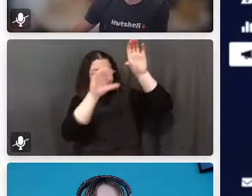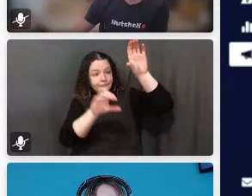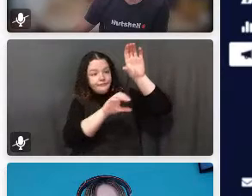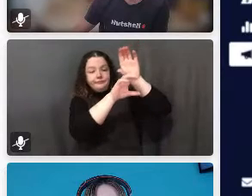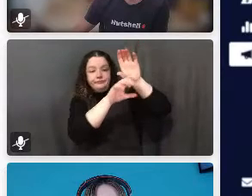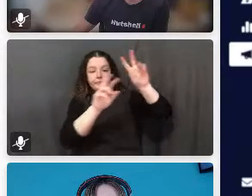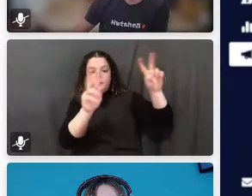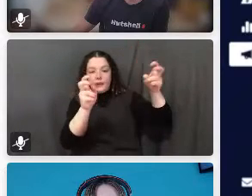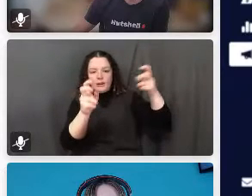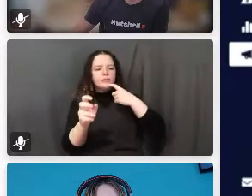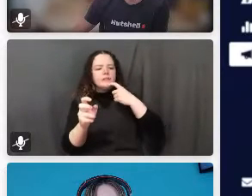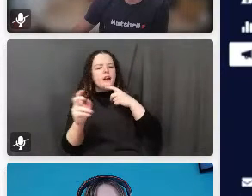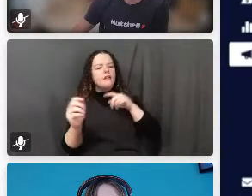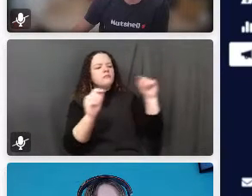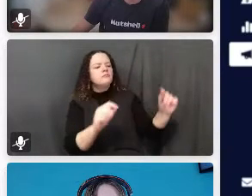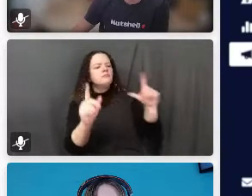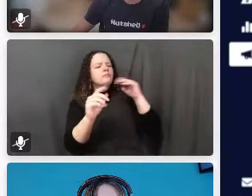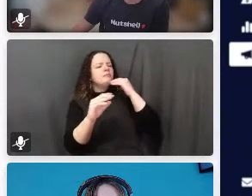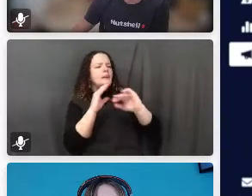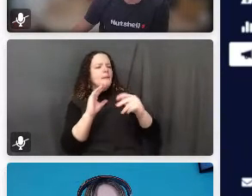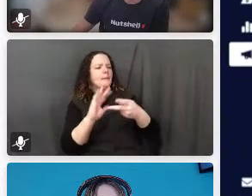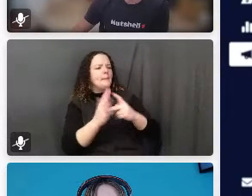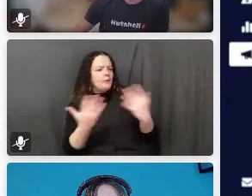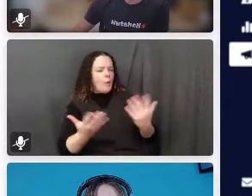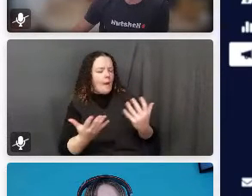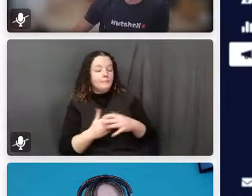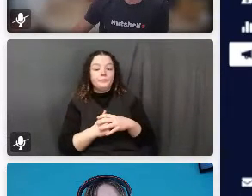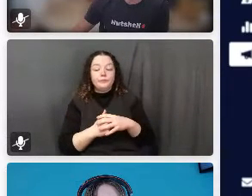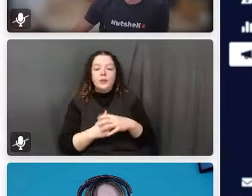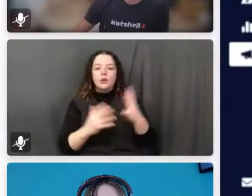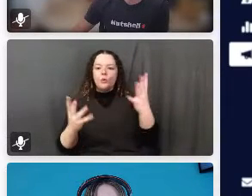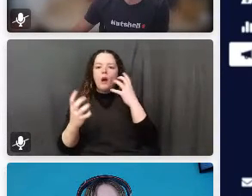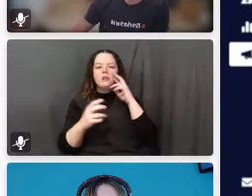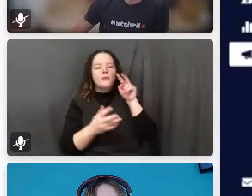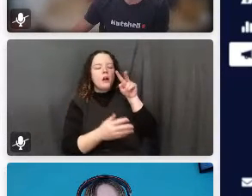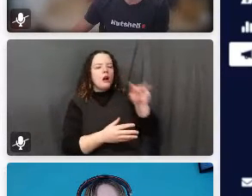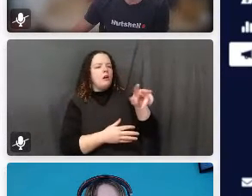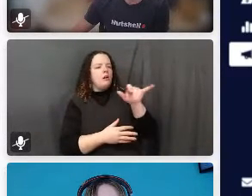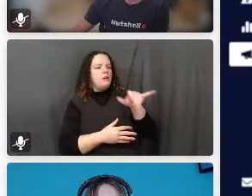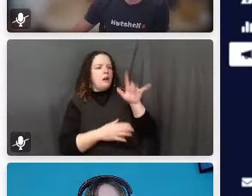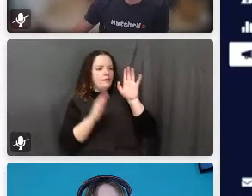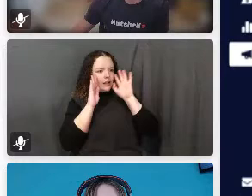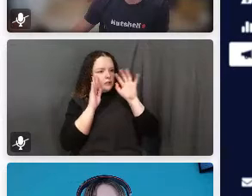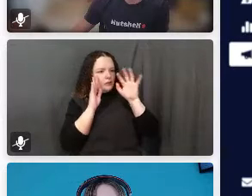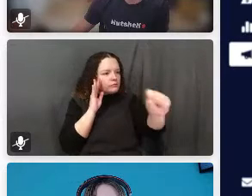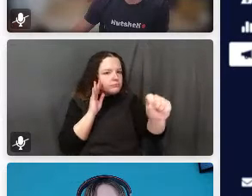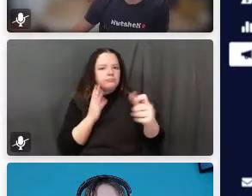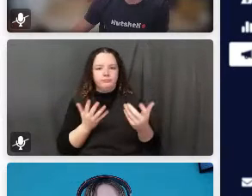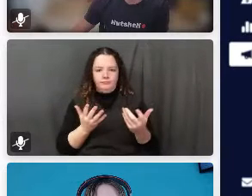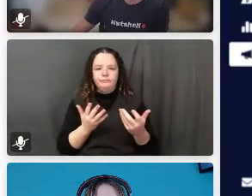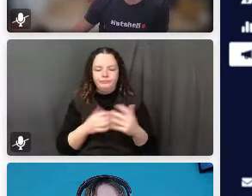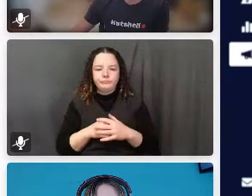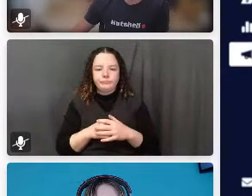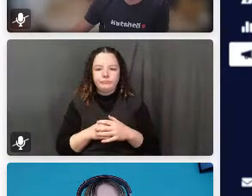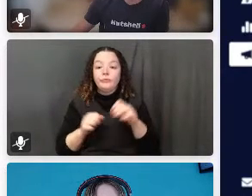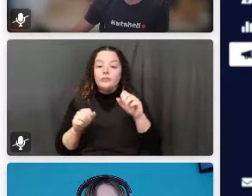this email is all about. And you want to use this to catch the reader's attention, add preview text as well